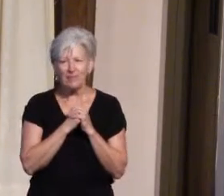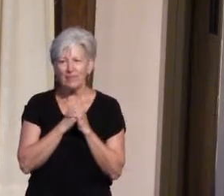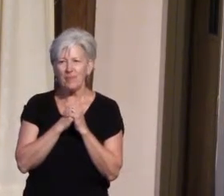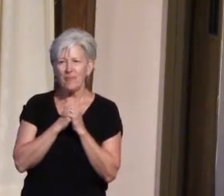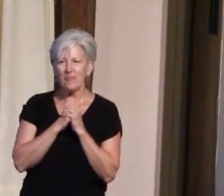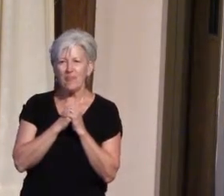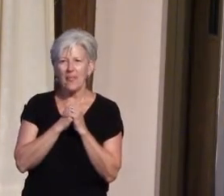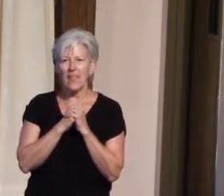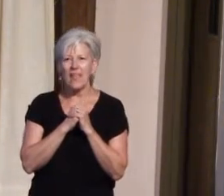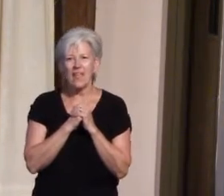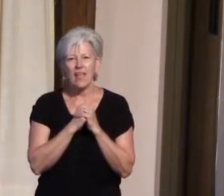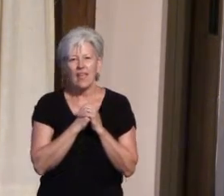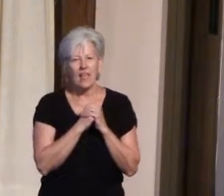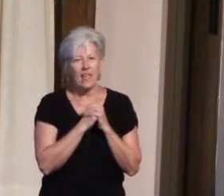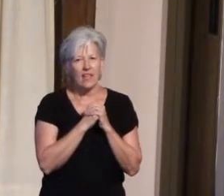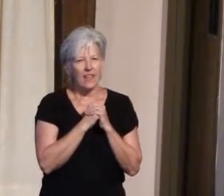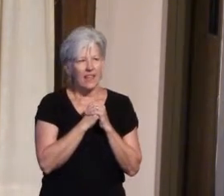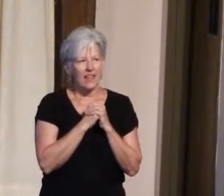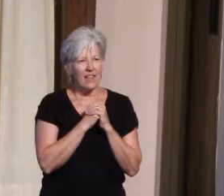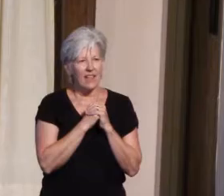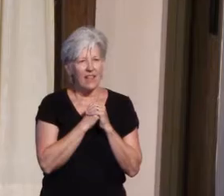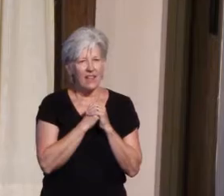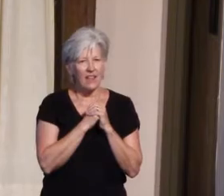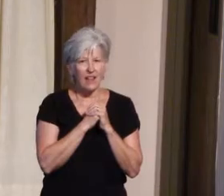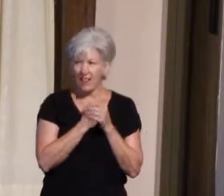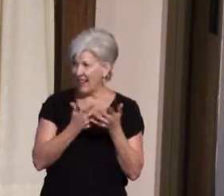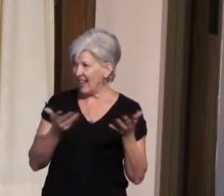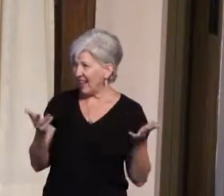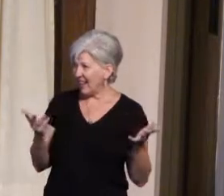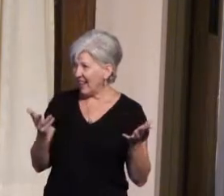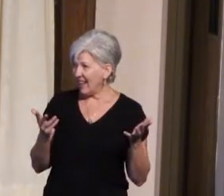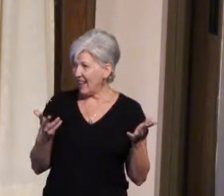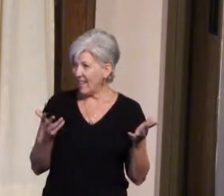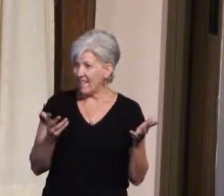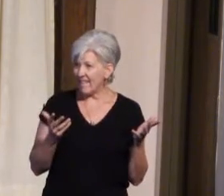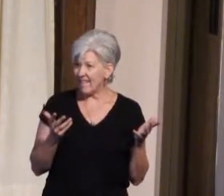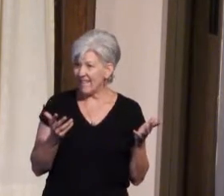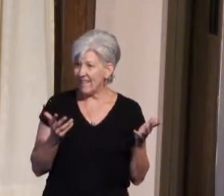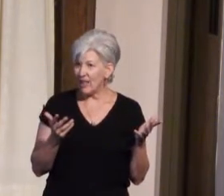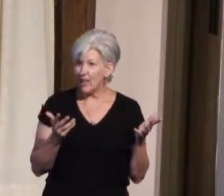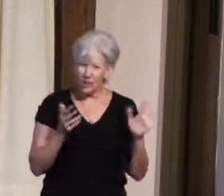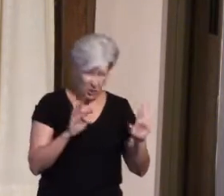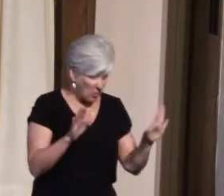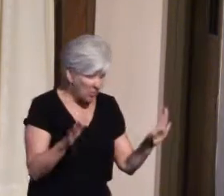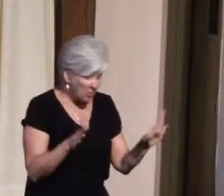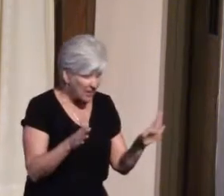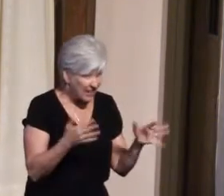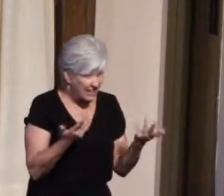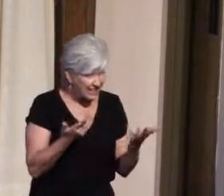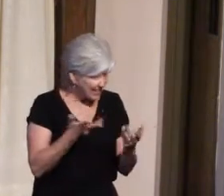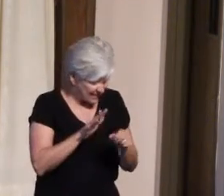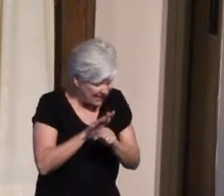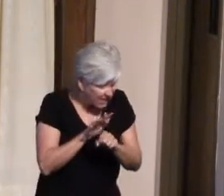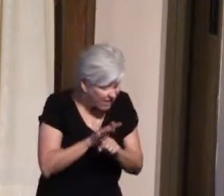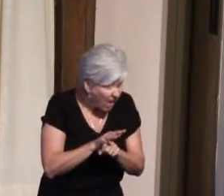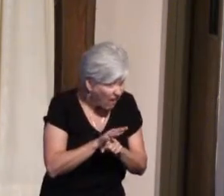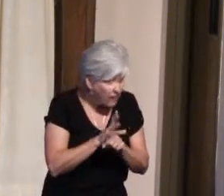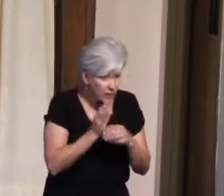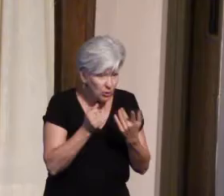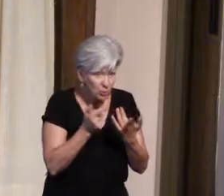this enough when focusing, just moving from worry to gratitude? Is that enough? Most of us who have practiced these principles